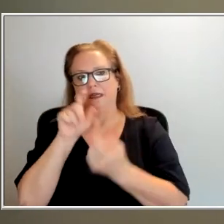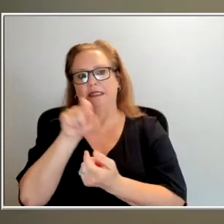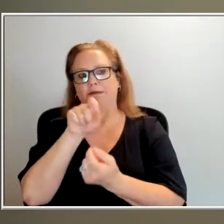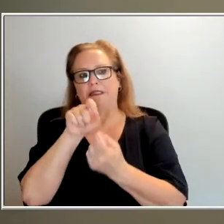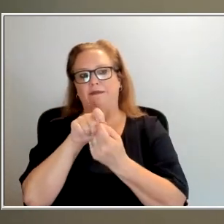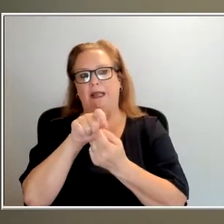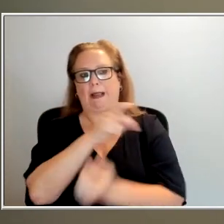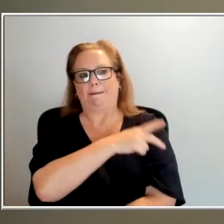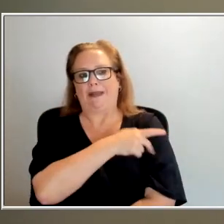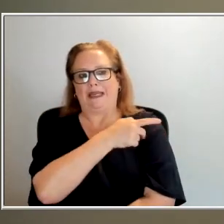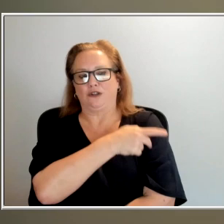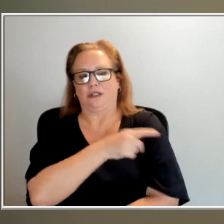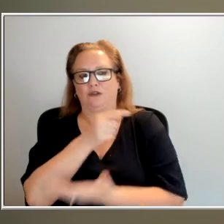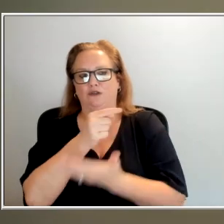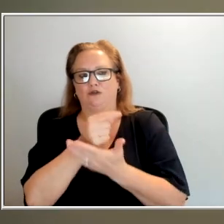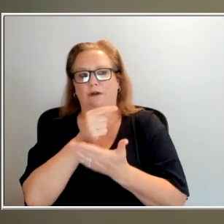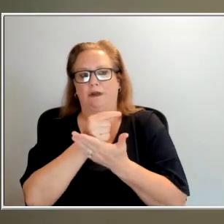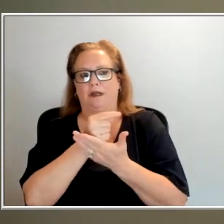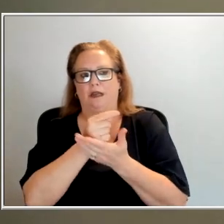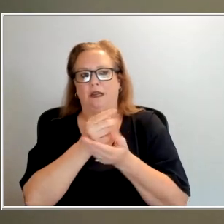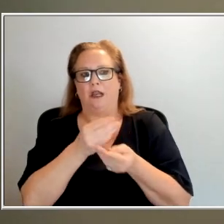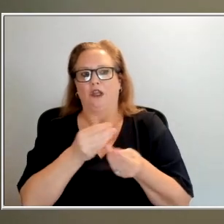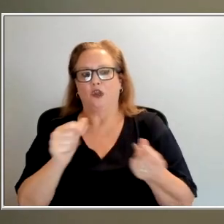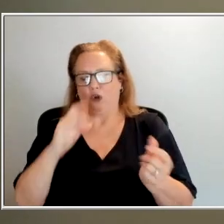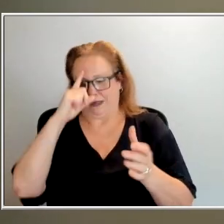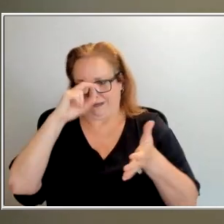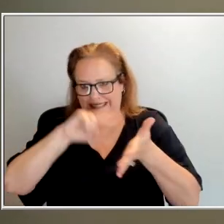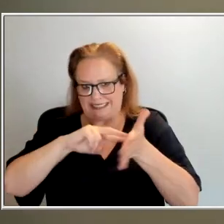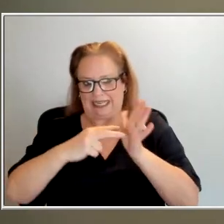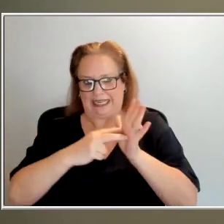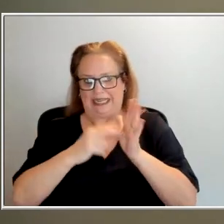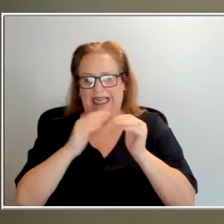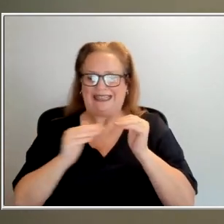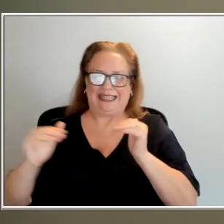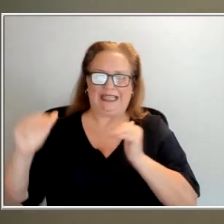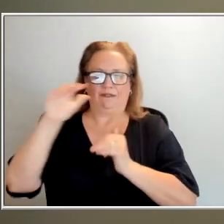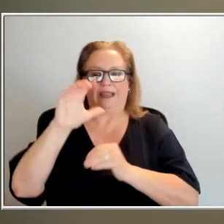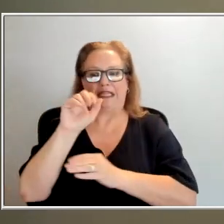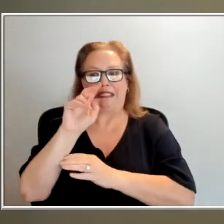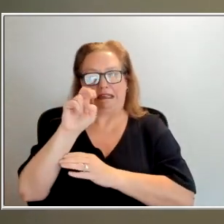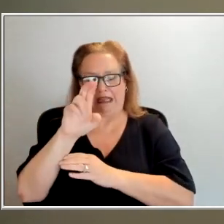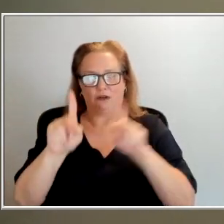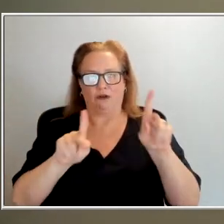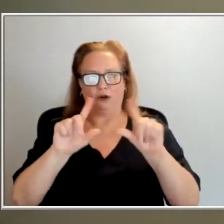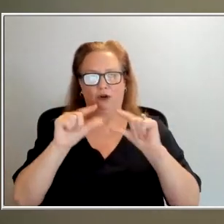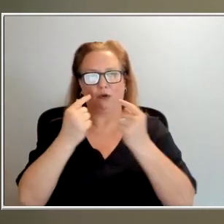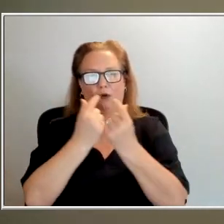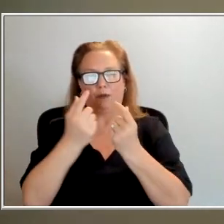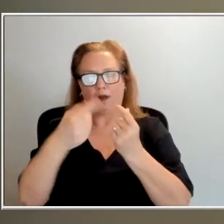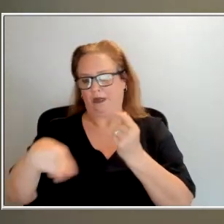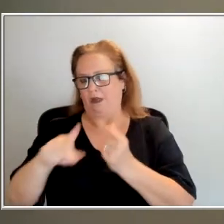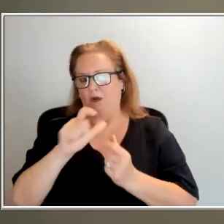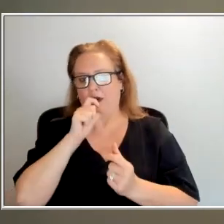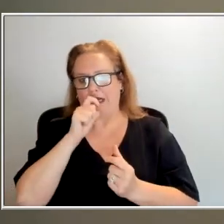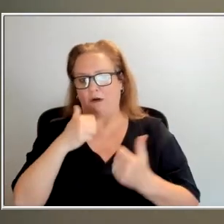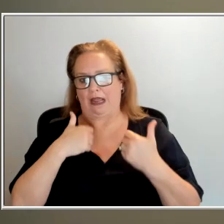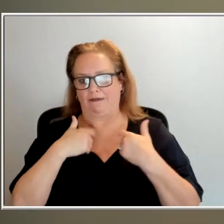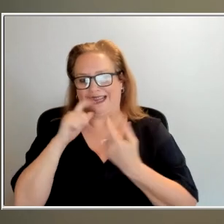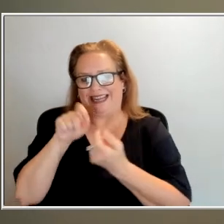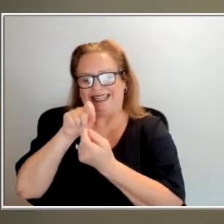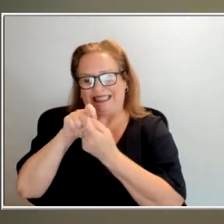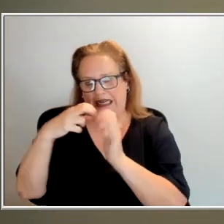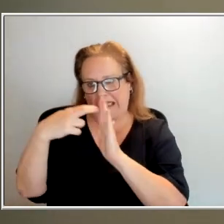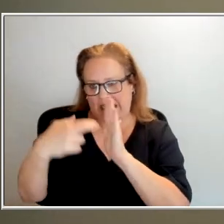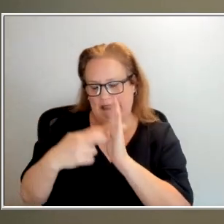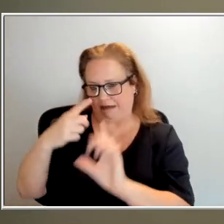patients in treatment of curative intent, the advanced cancer population although we may not have an exact